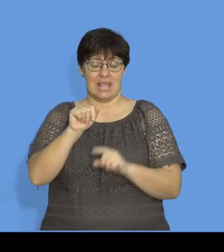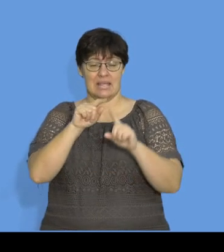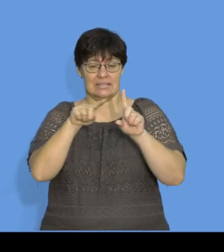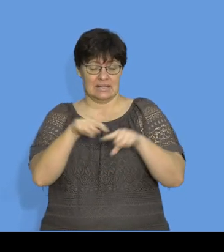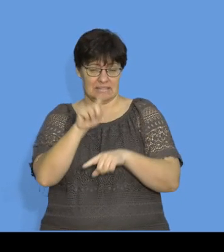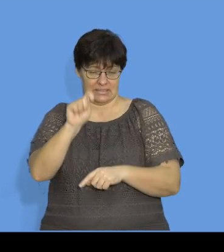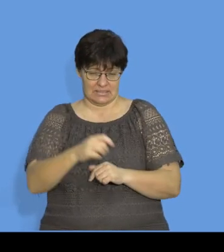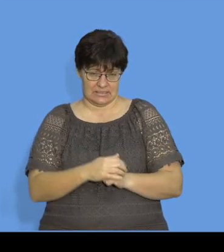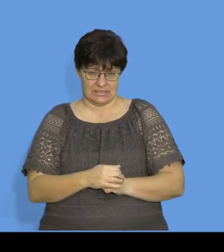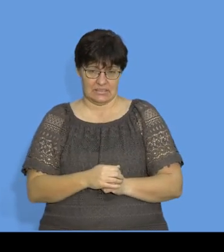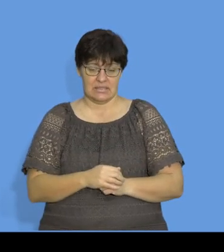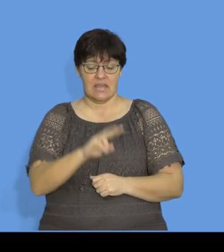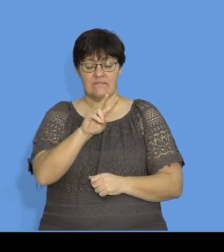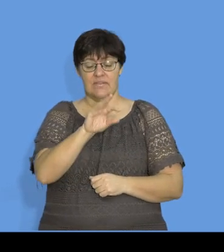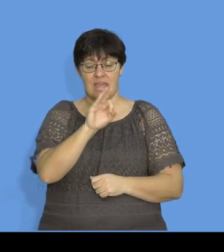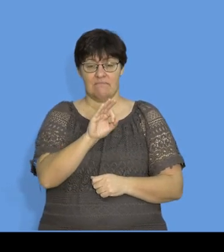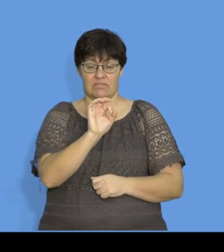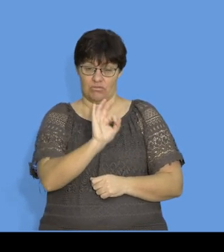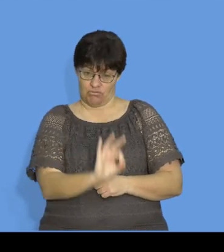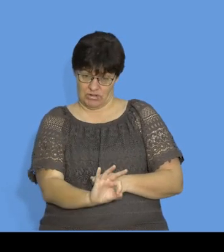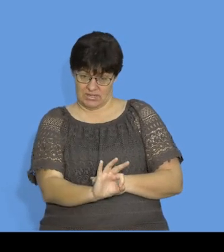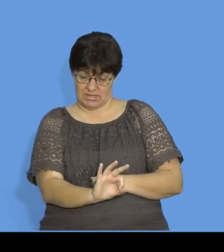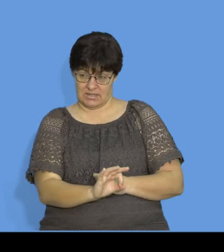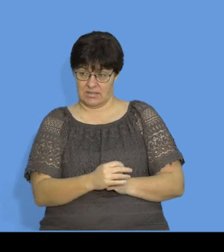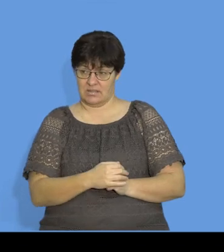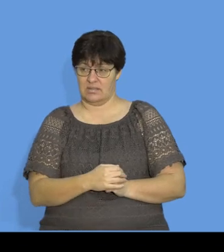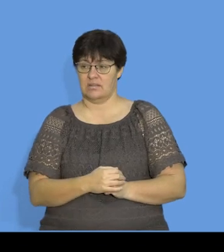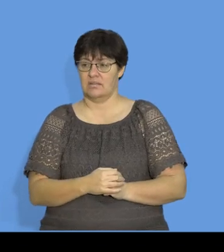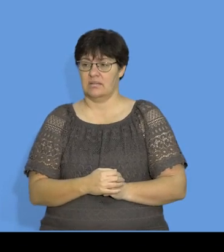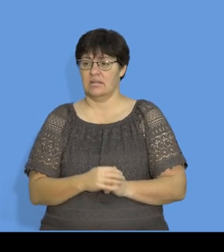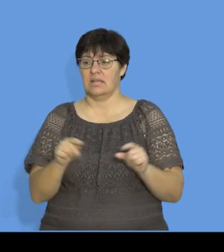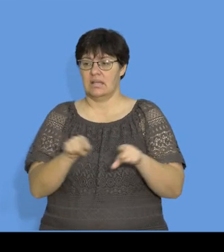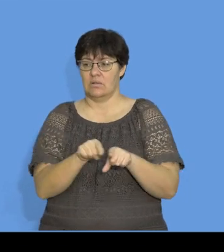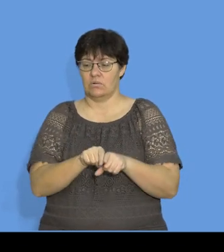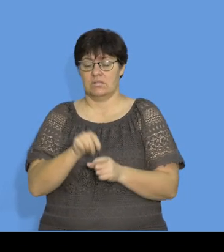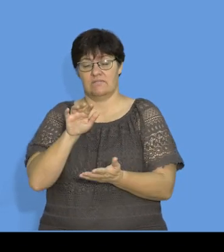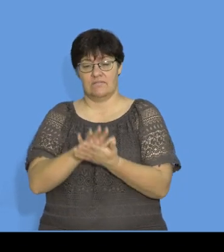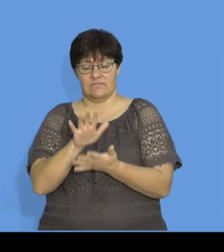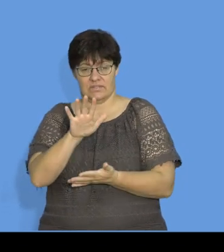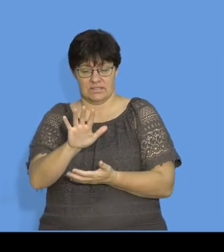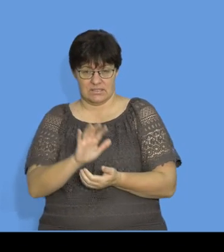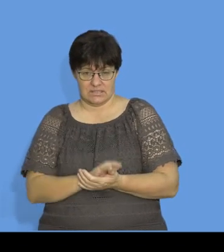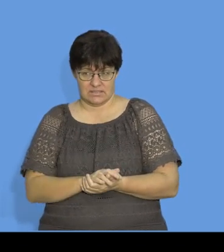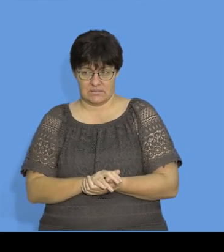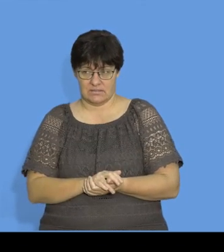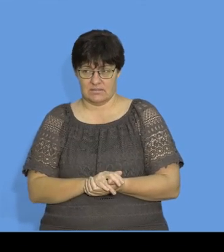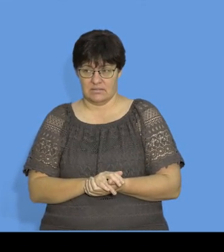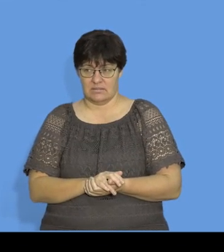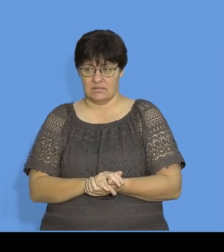Okay, so Vf is 3, Vi is 15,